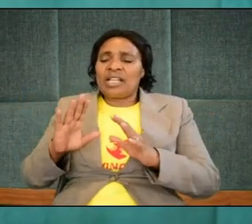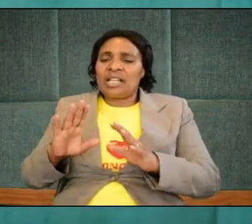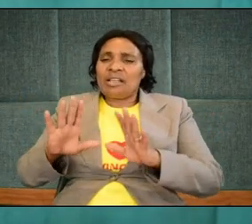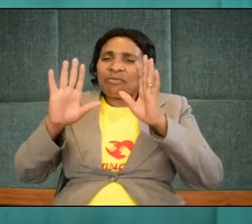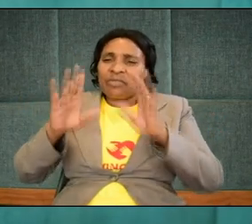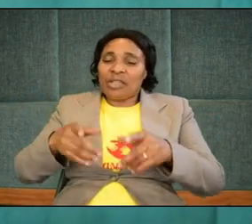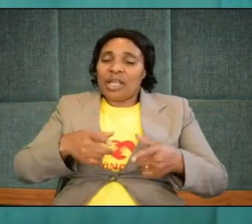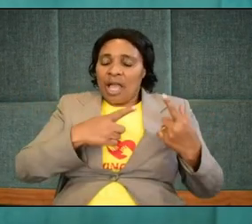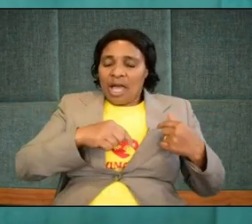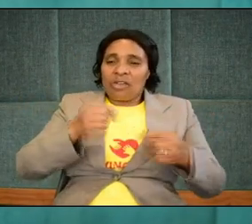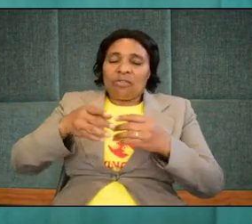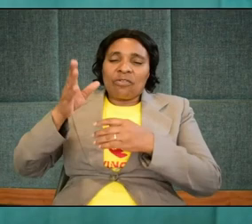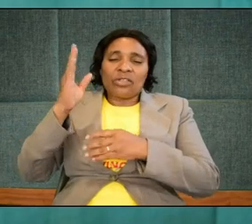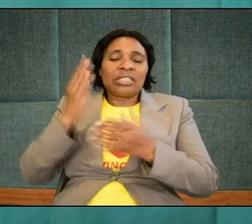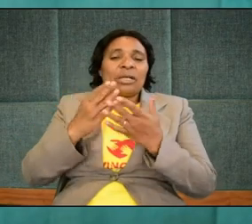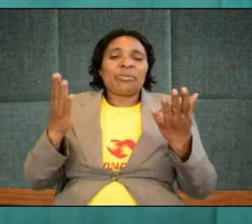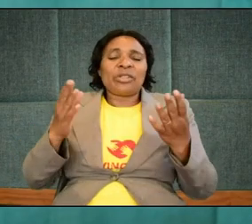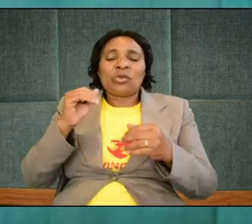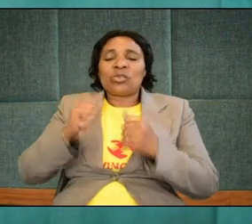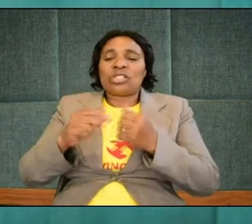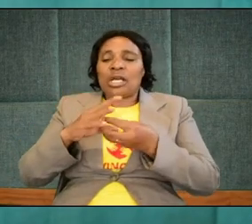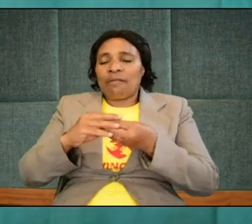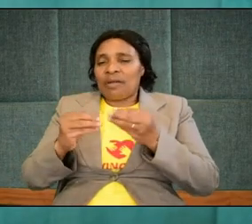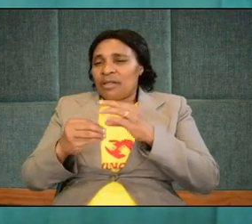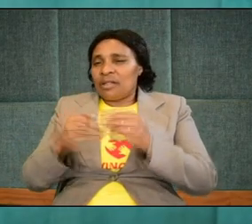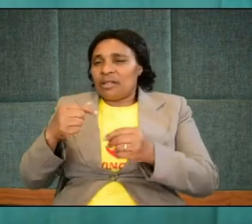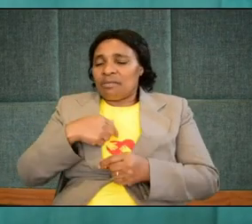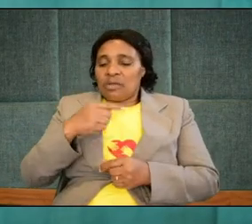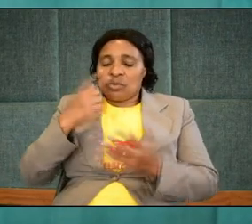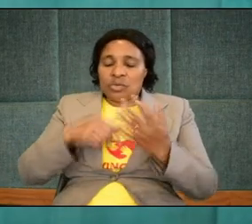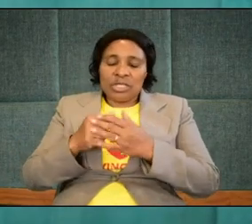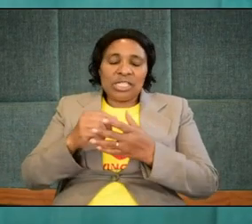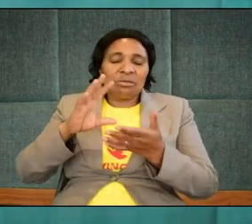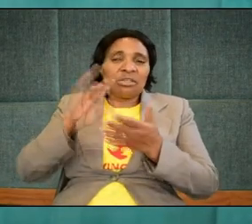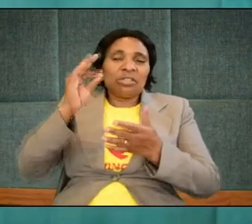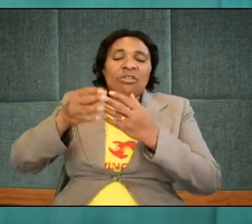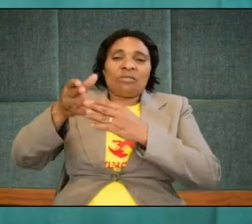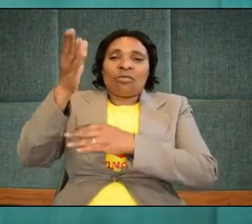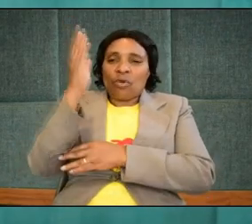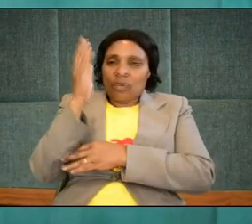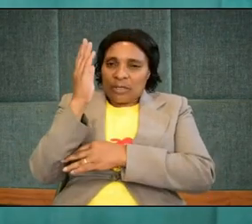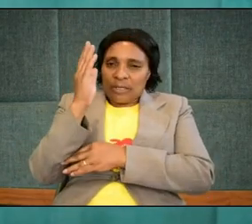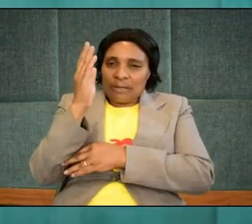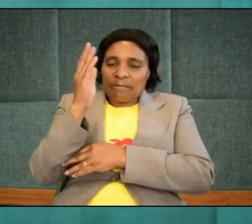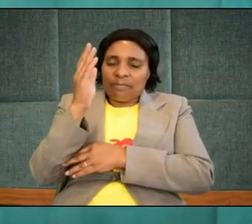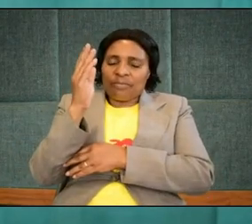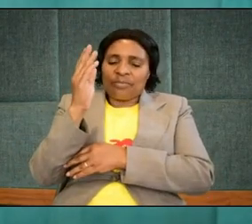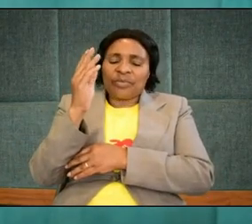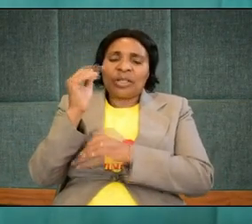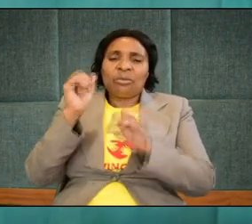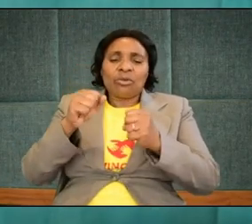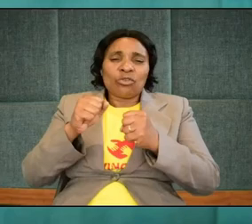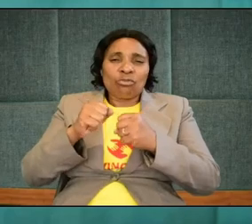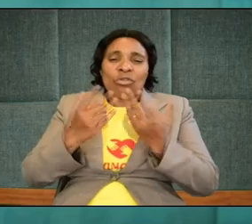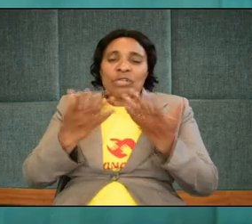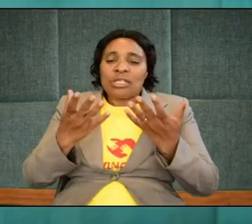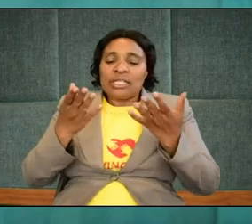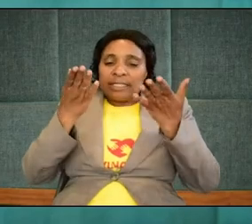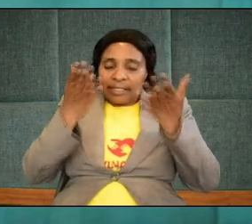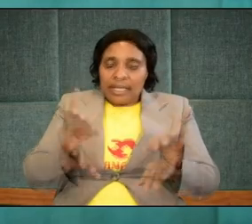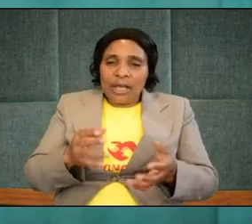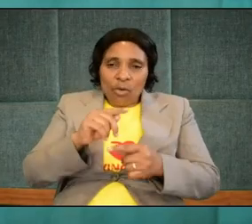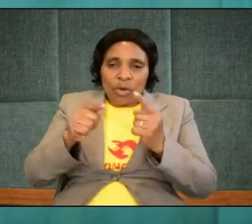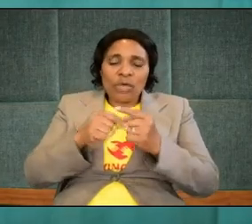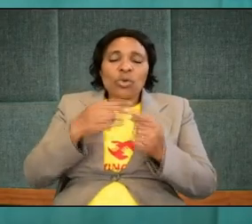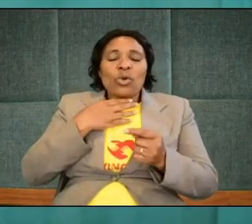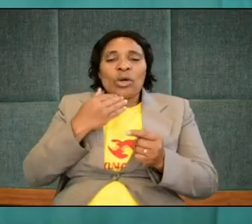God. Something that comforted me was that the Spirit of God is grieved when we are anxious. Therefore, the